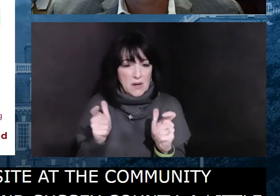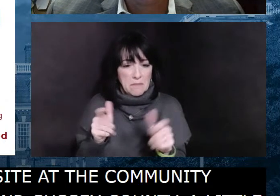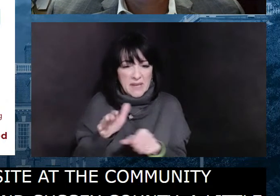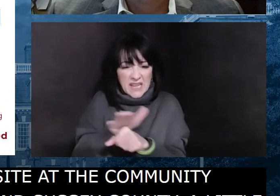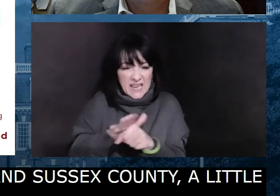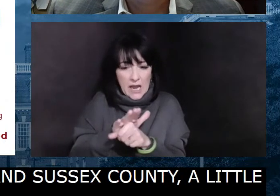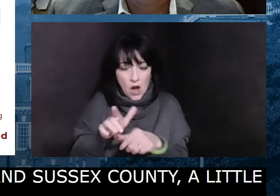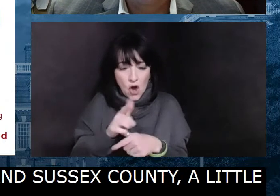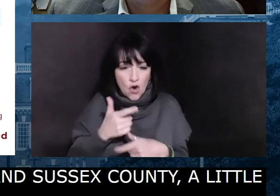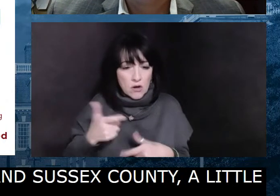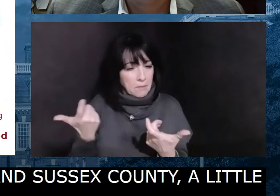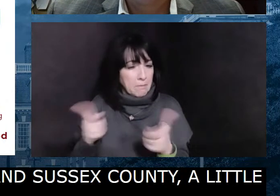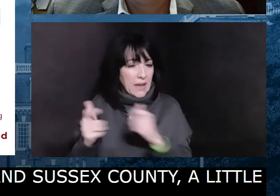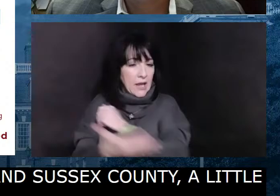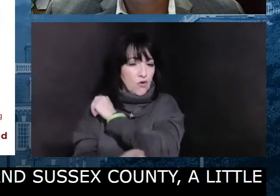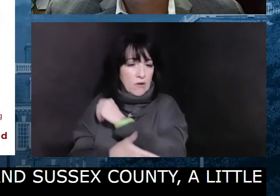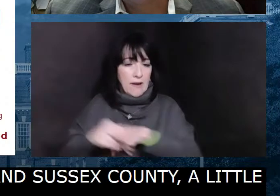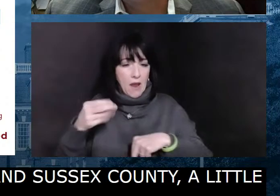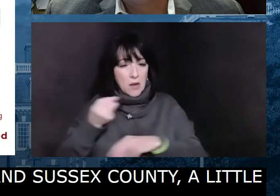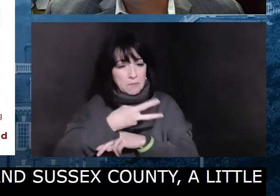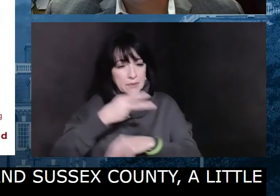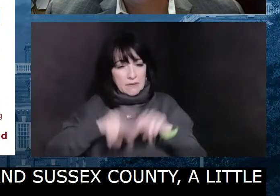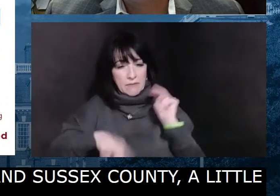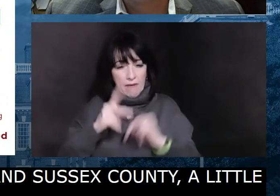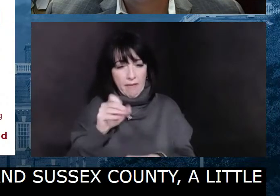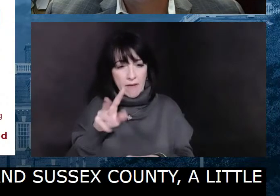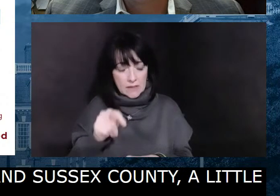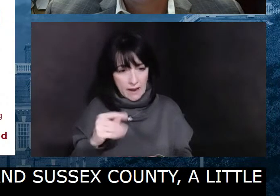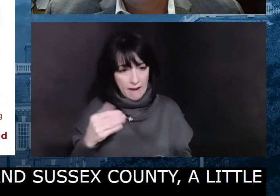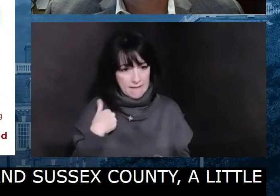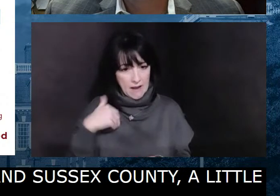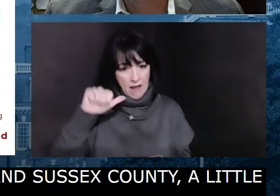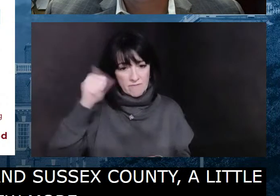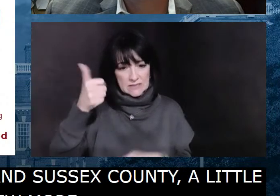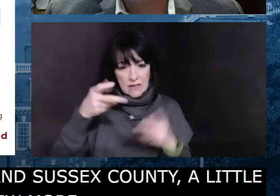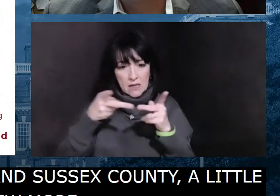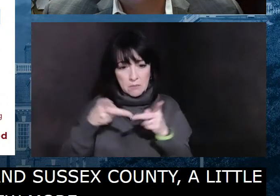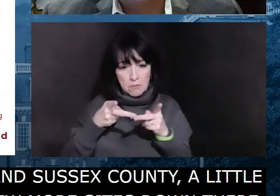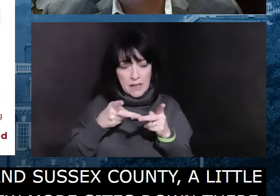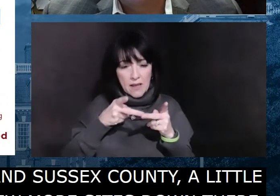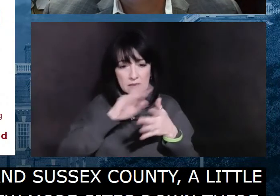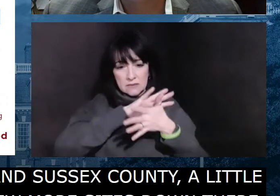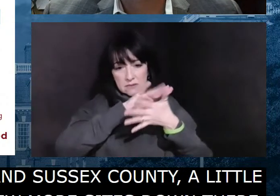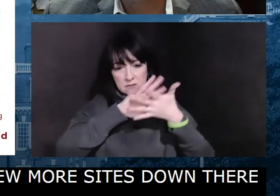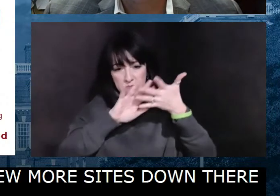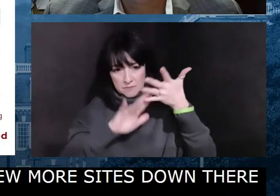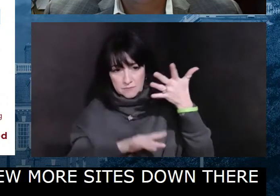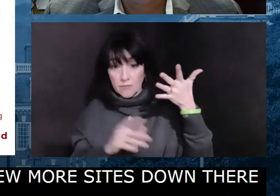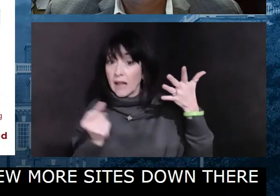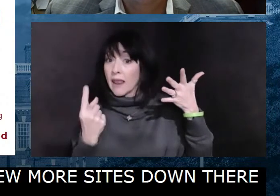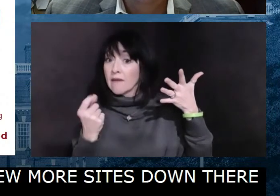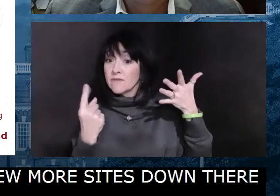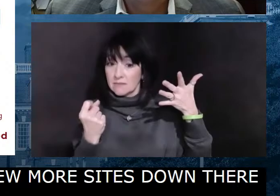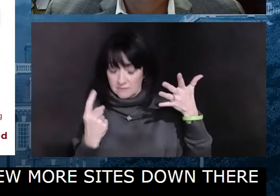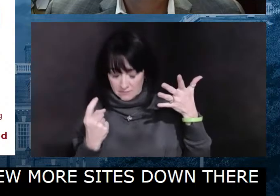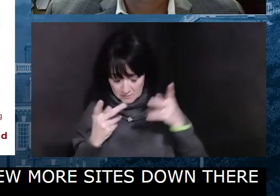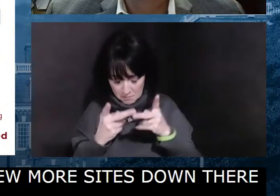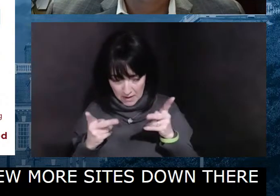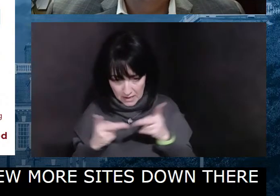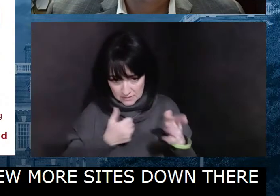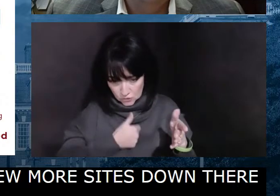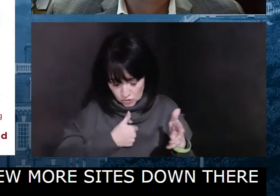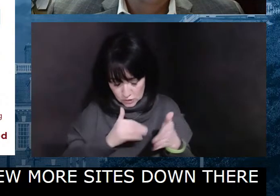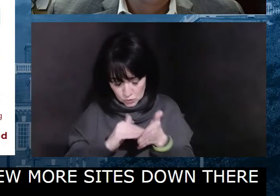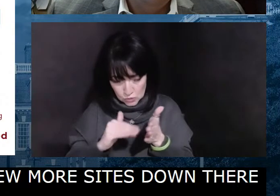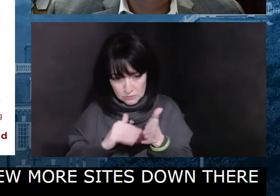down there. But again, we have just under 10 sites there that will be 11 sites will be facilitating this week